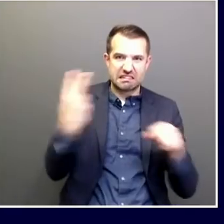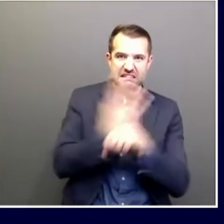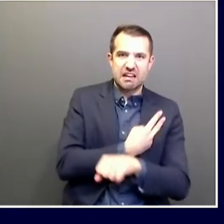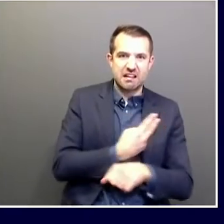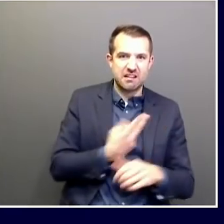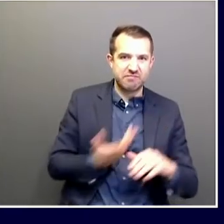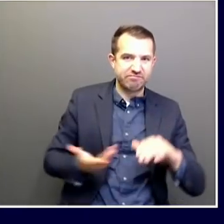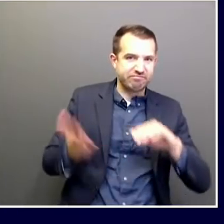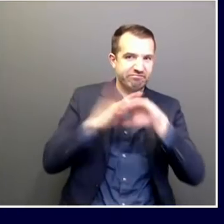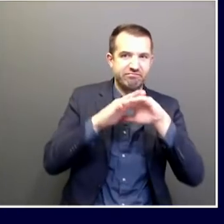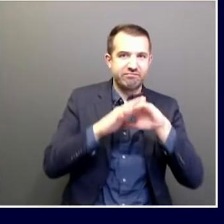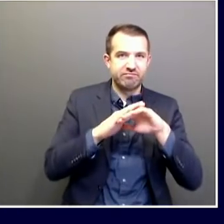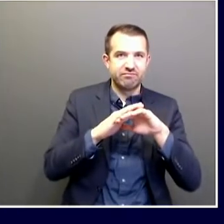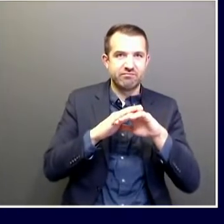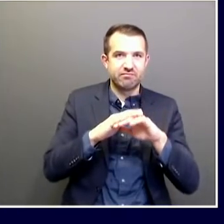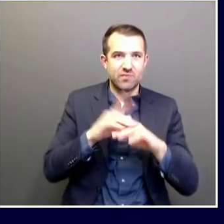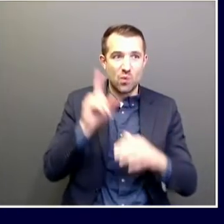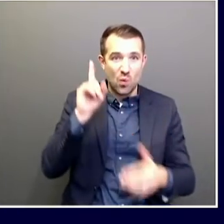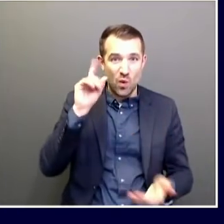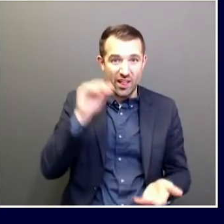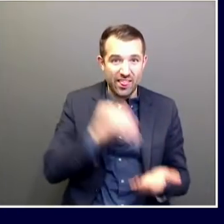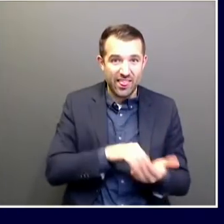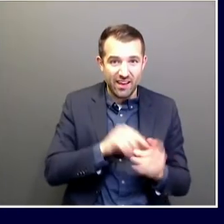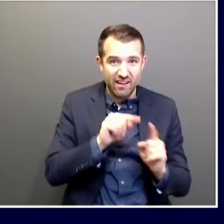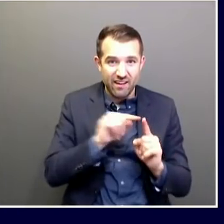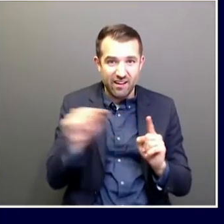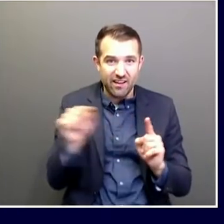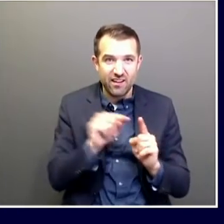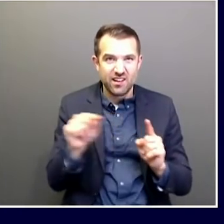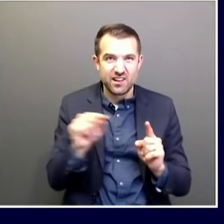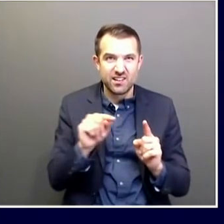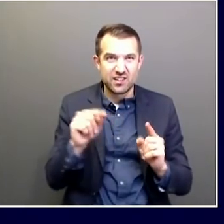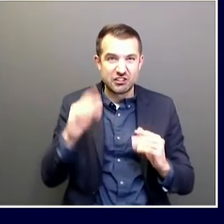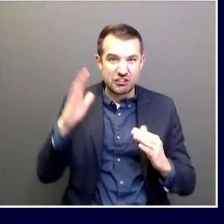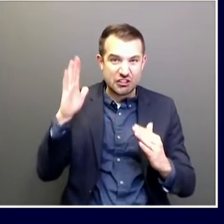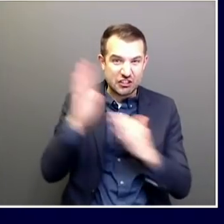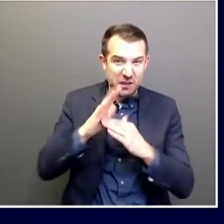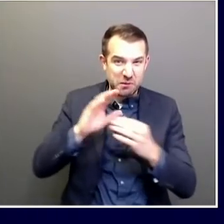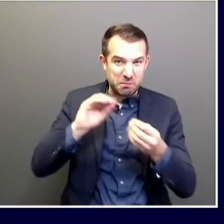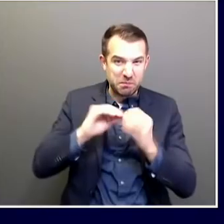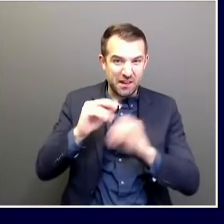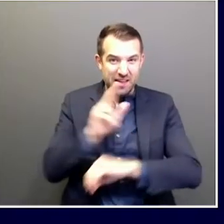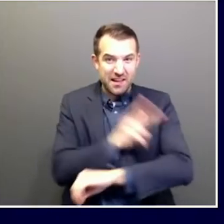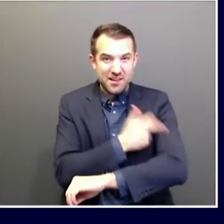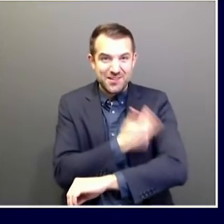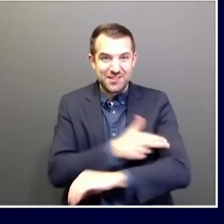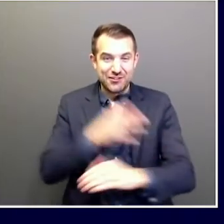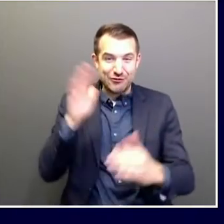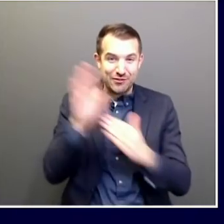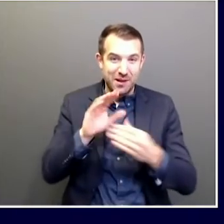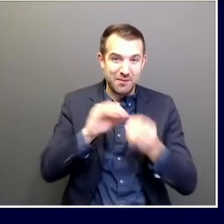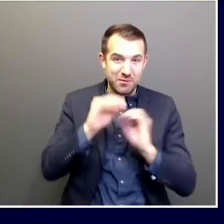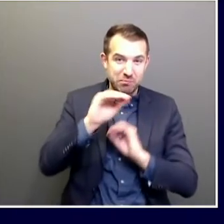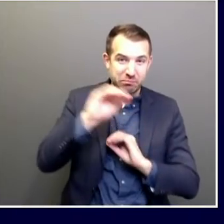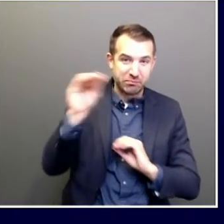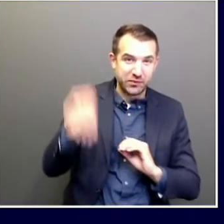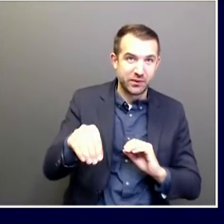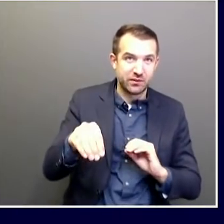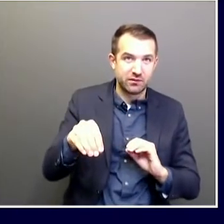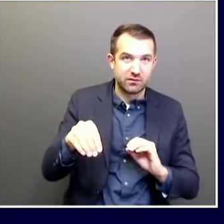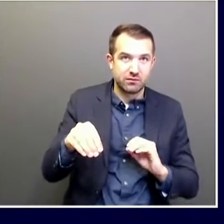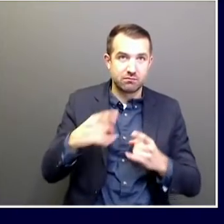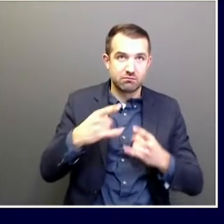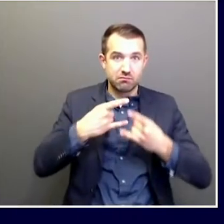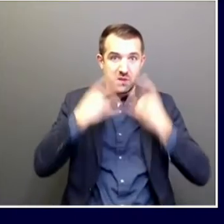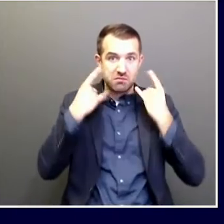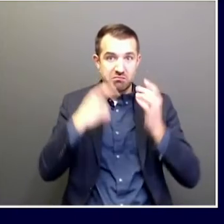high hospitalization rates and record high positivity rate. And no mask mandates or gathering limits.